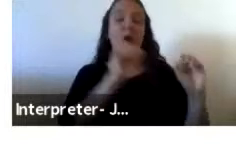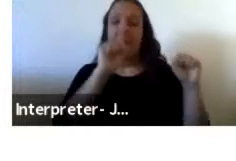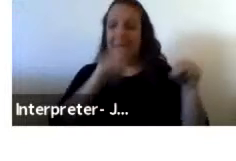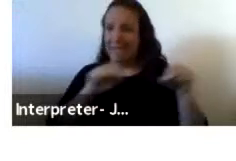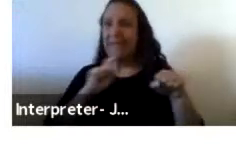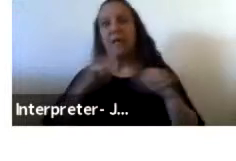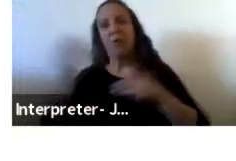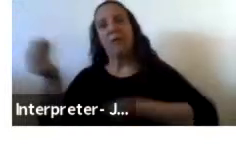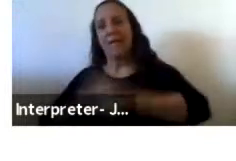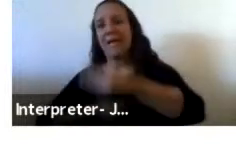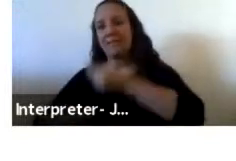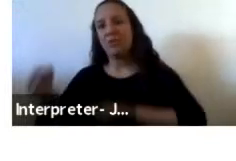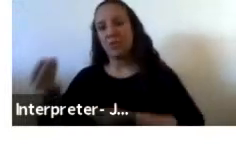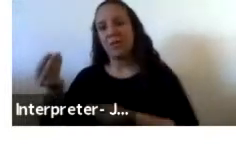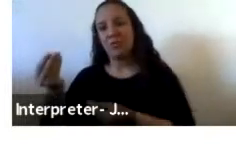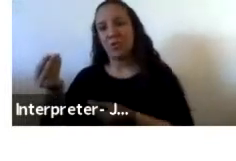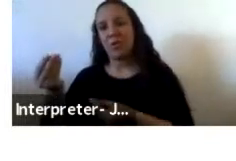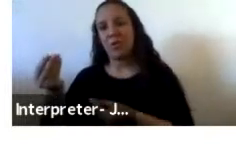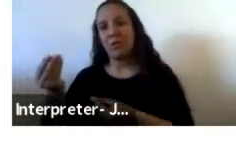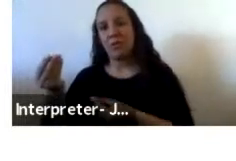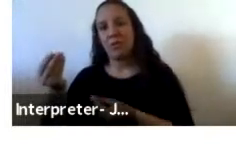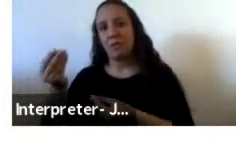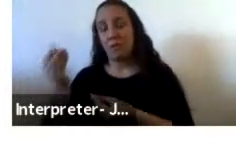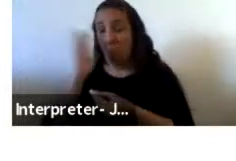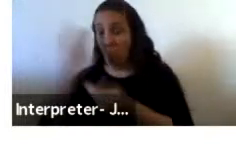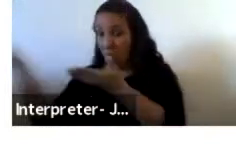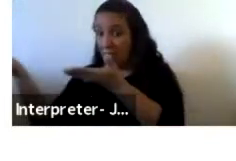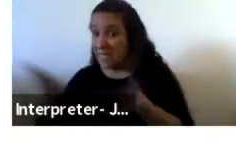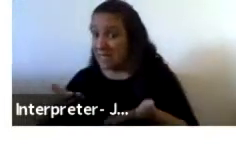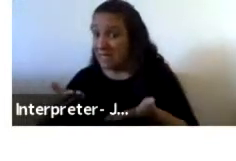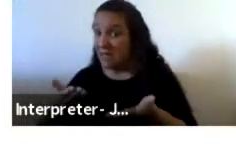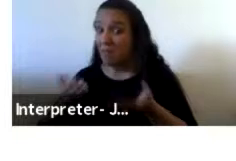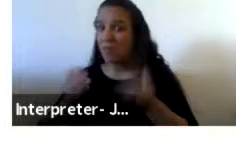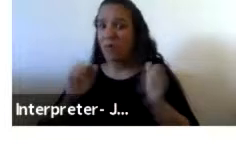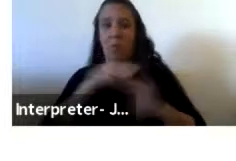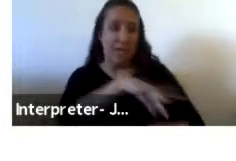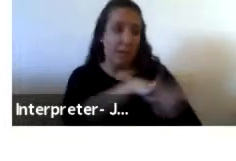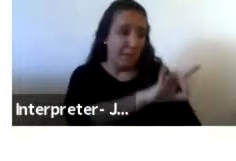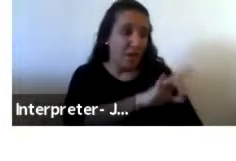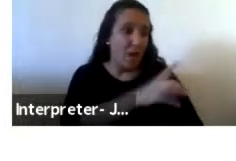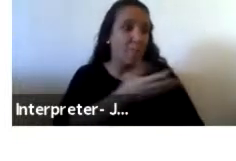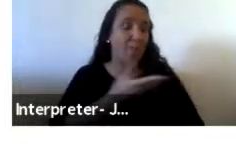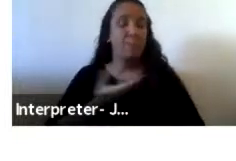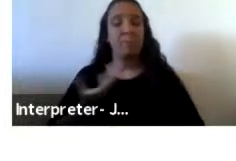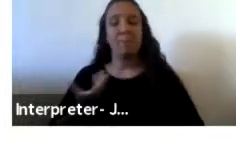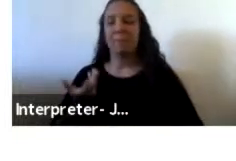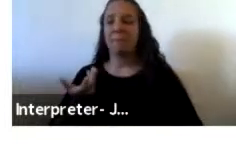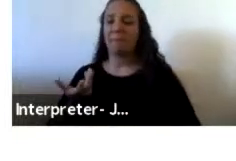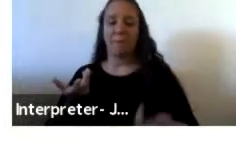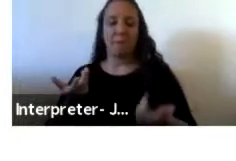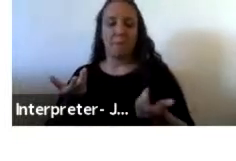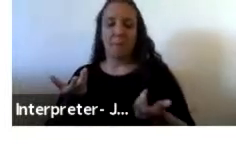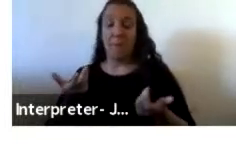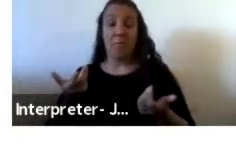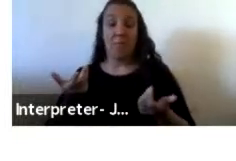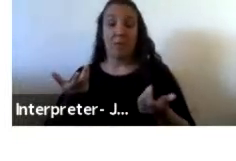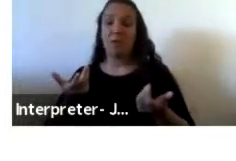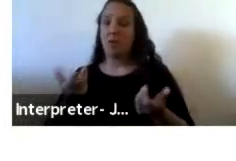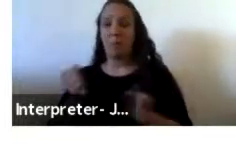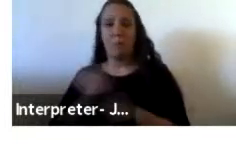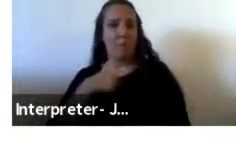it? Will it actually be delivered to me? Can I go and pick it up? The happier you make me as a